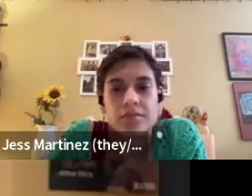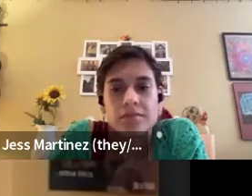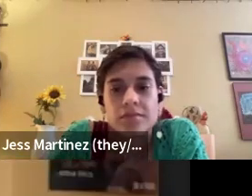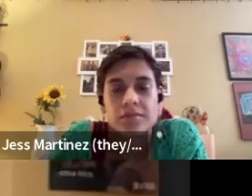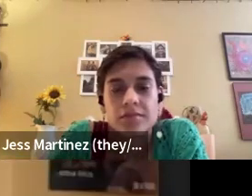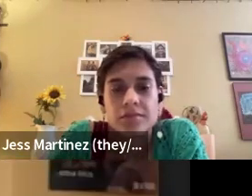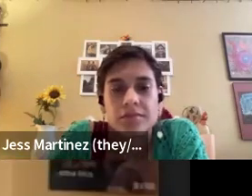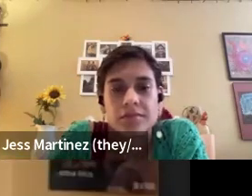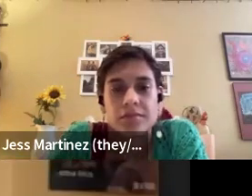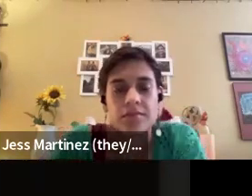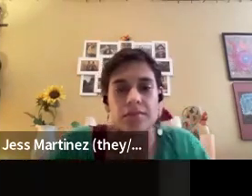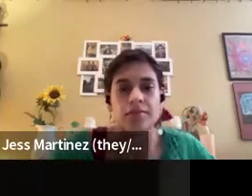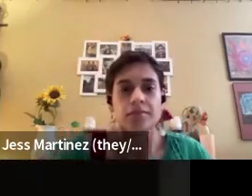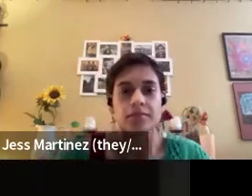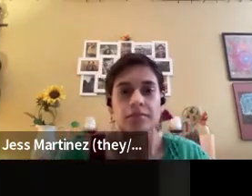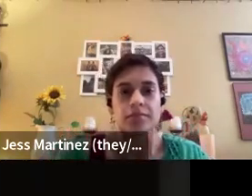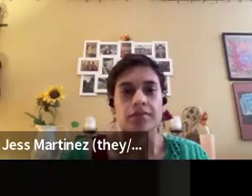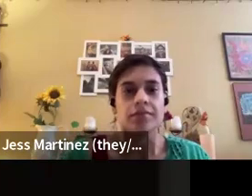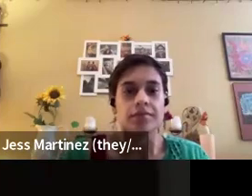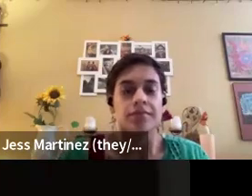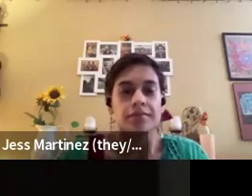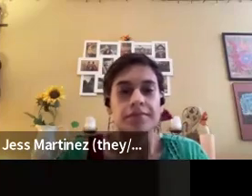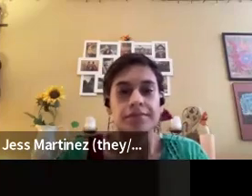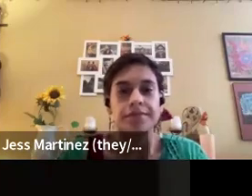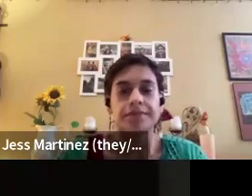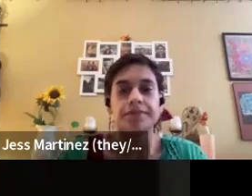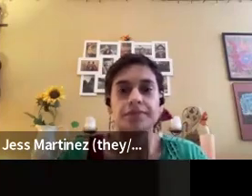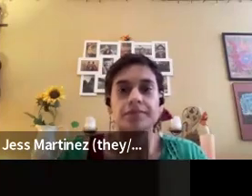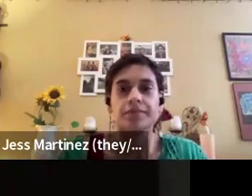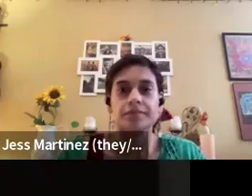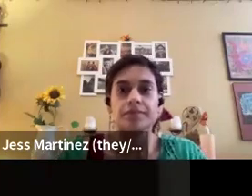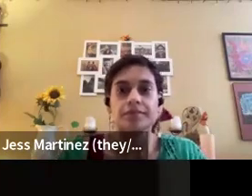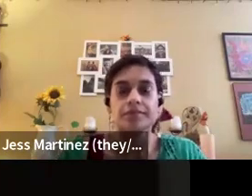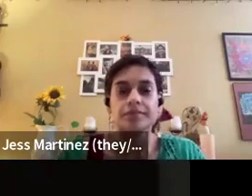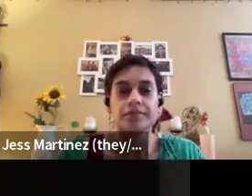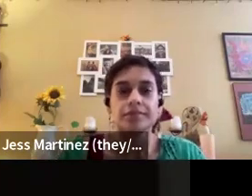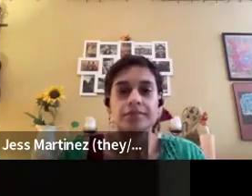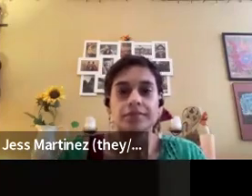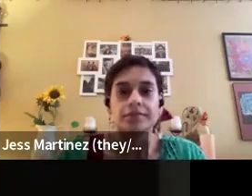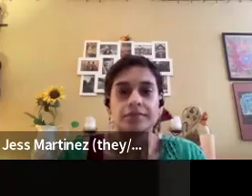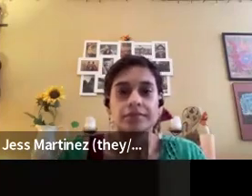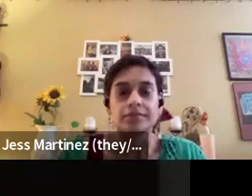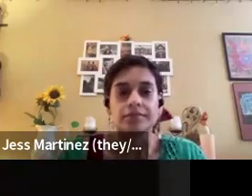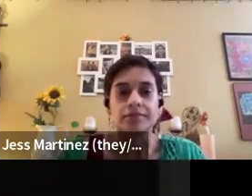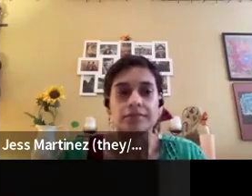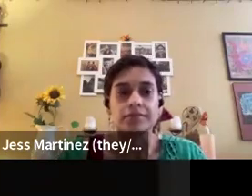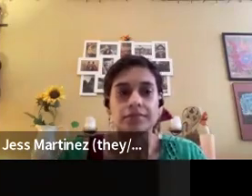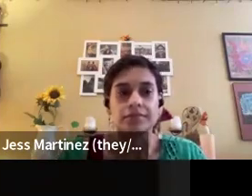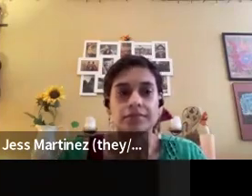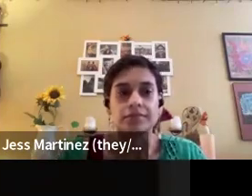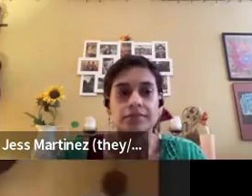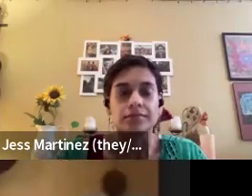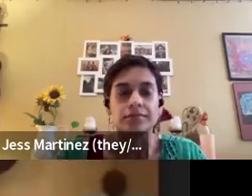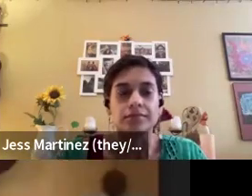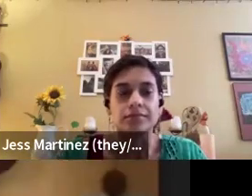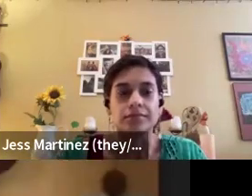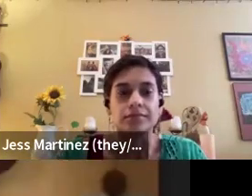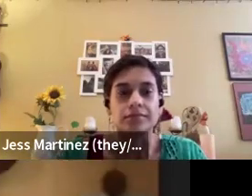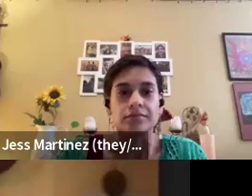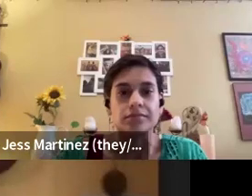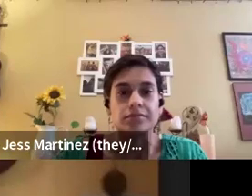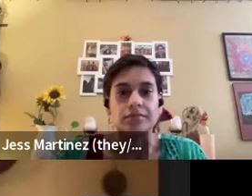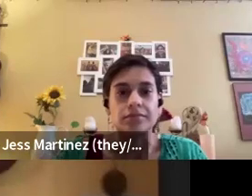$100s to prevent their eviction. We were able to meet those needs within hours of posting that ask, and that